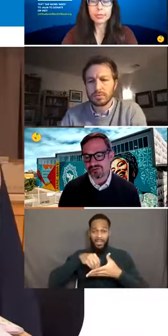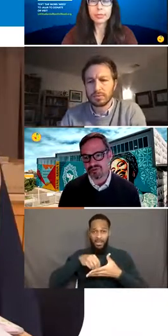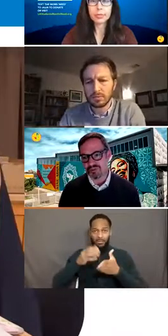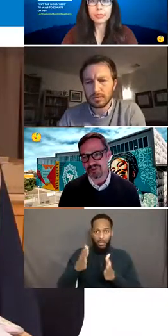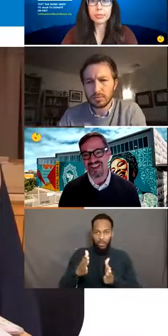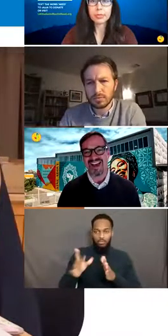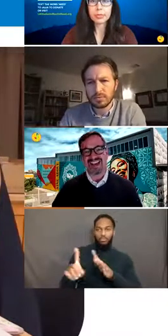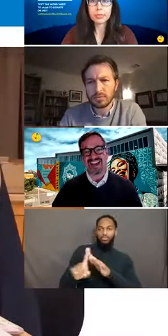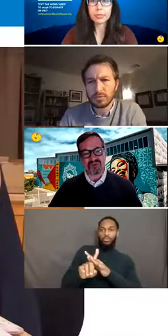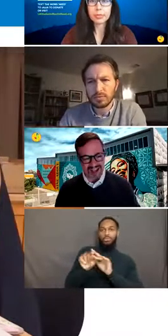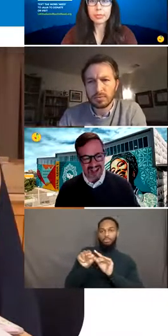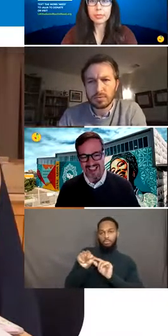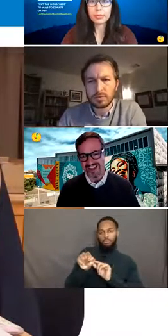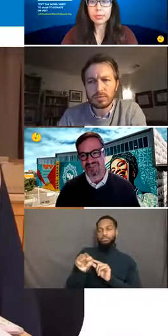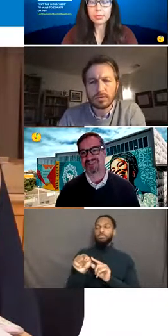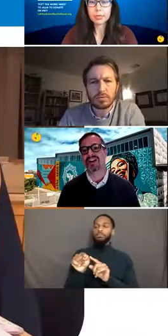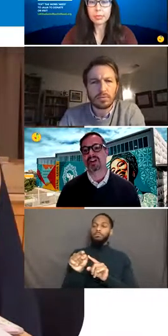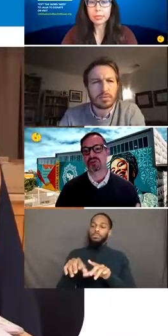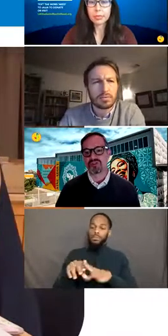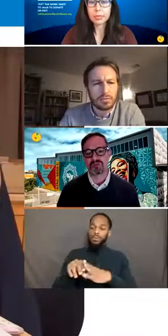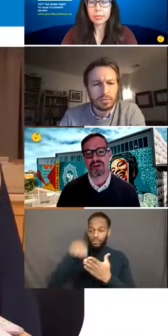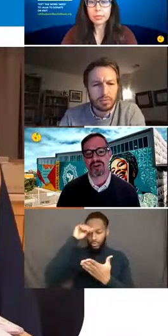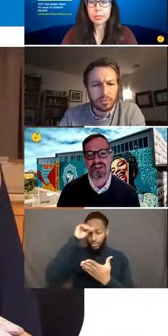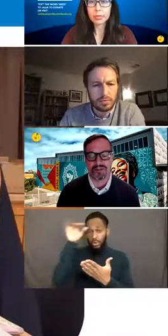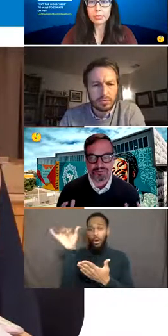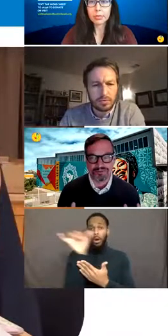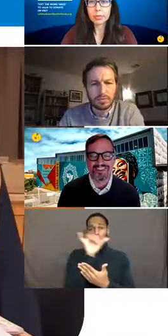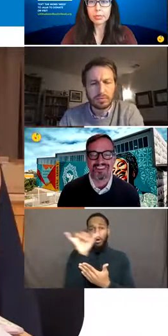these student groups, as well as